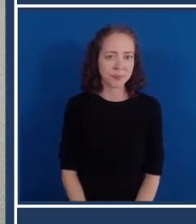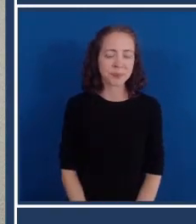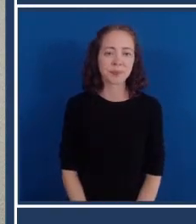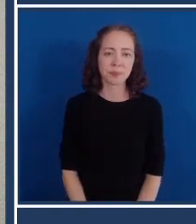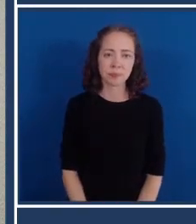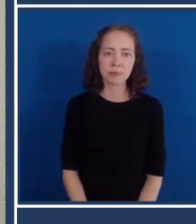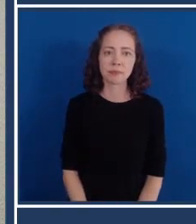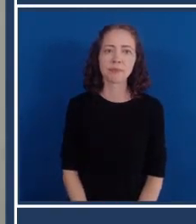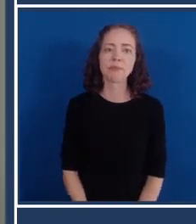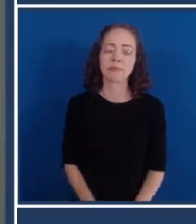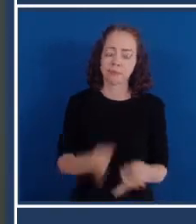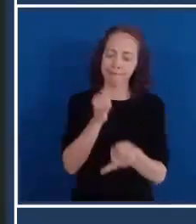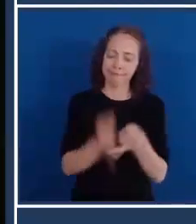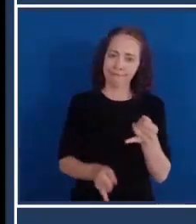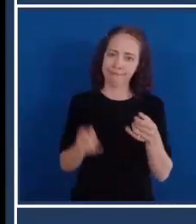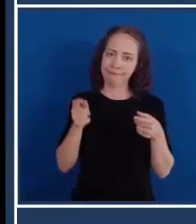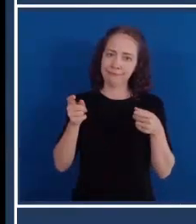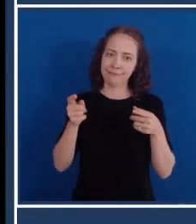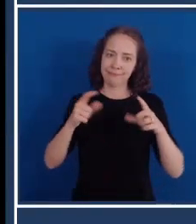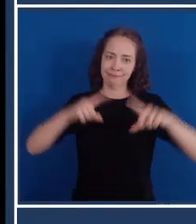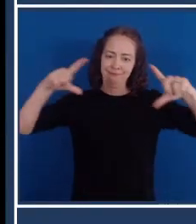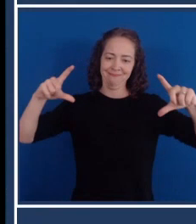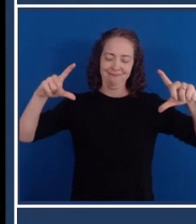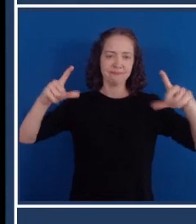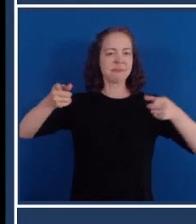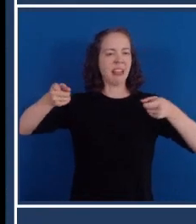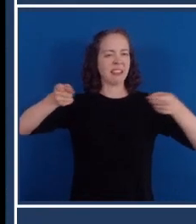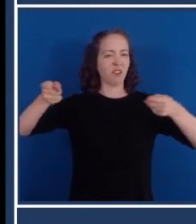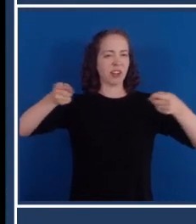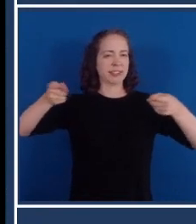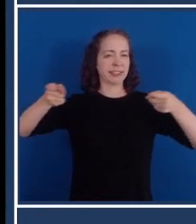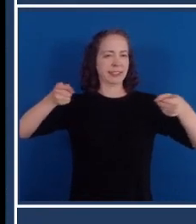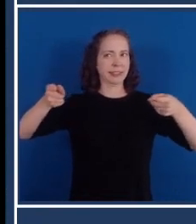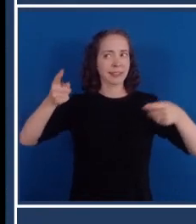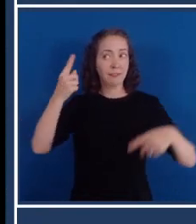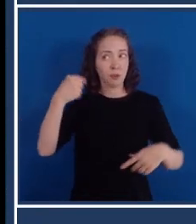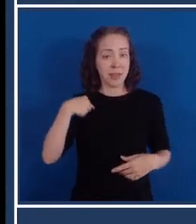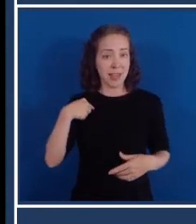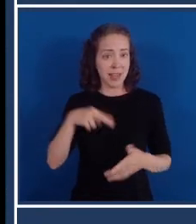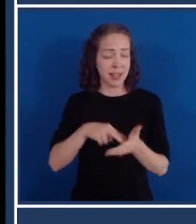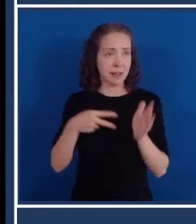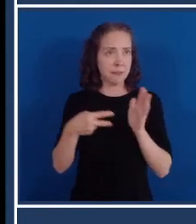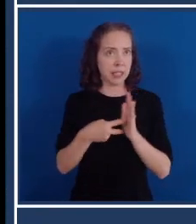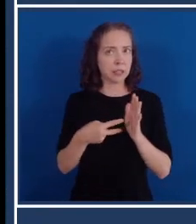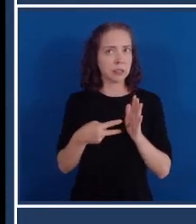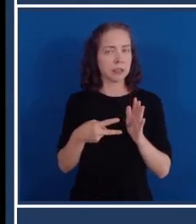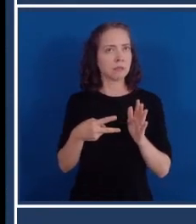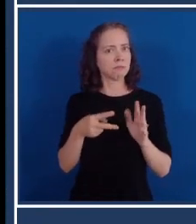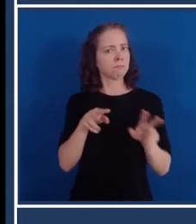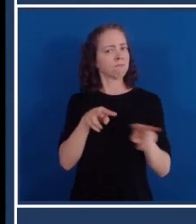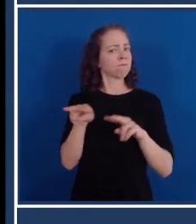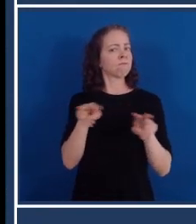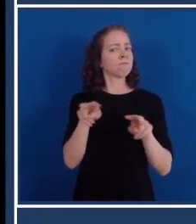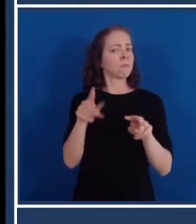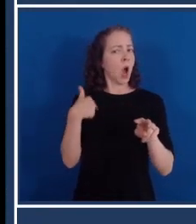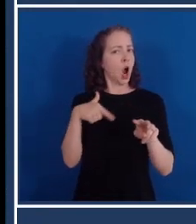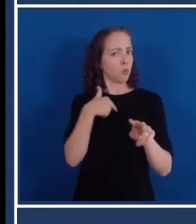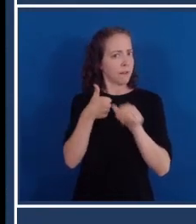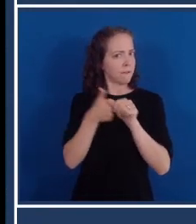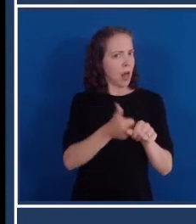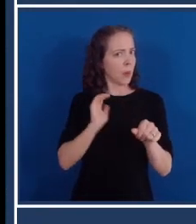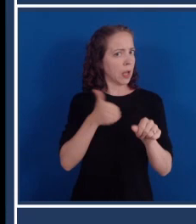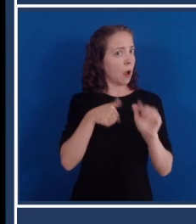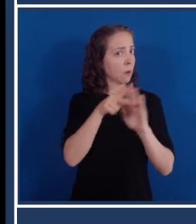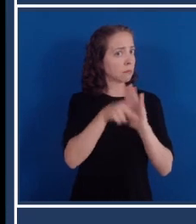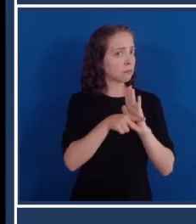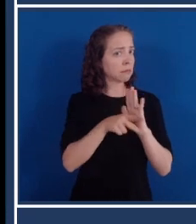Finally, governance. For me, governance is fundamentally about making sure that we're living up to our values. We're doing what we say we're